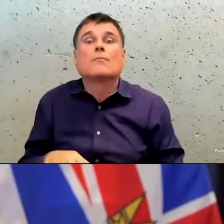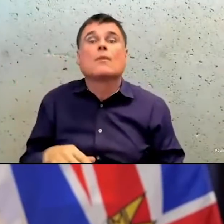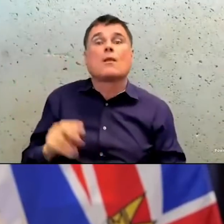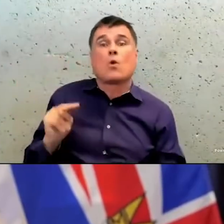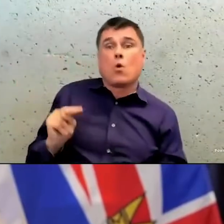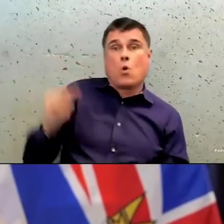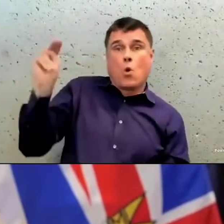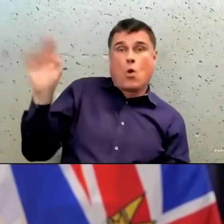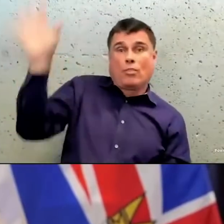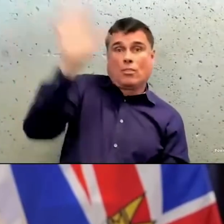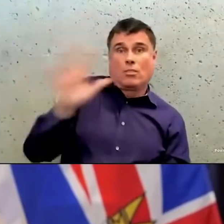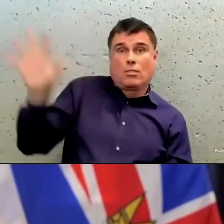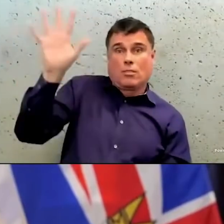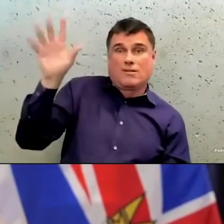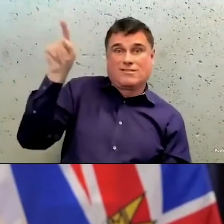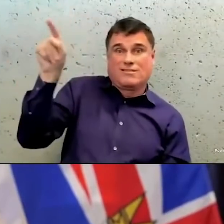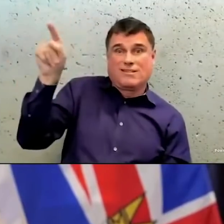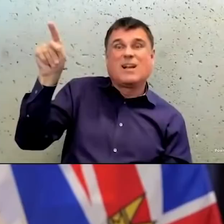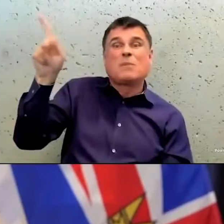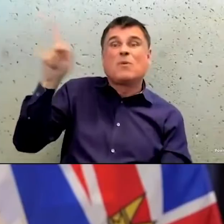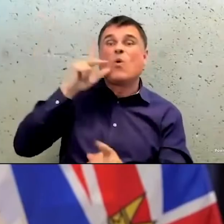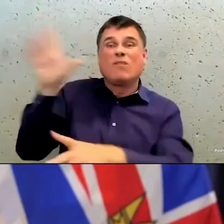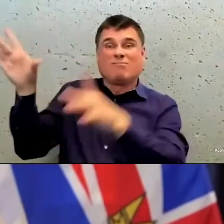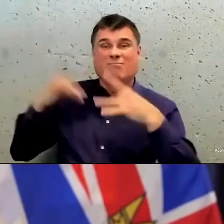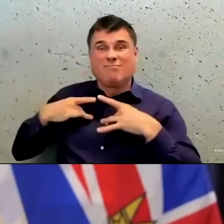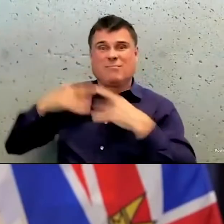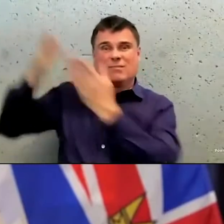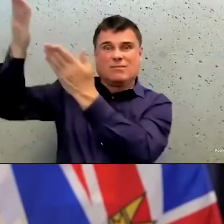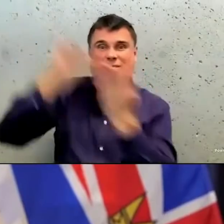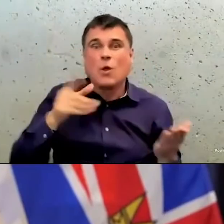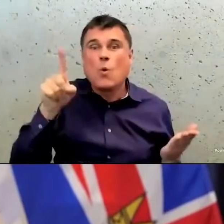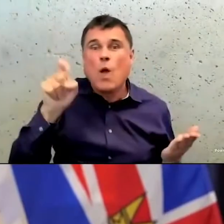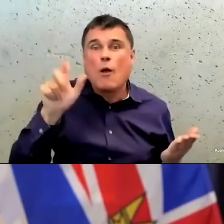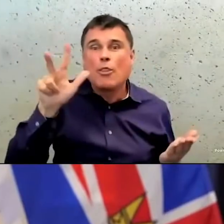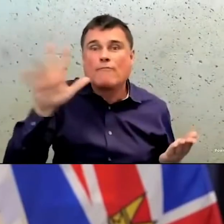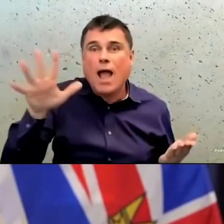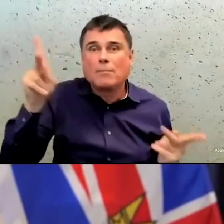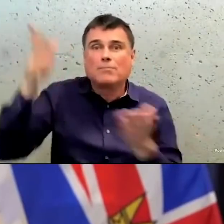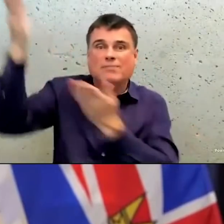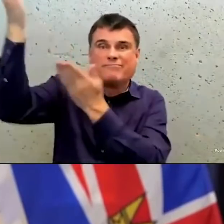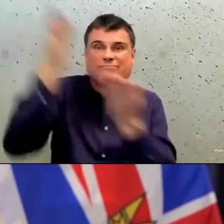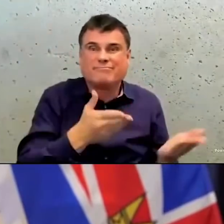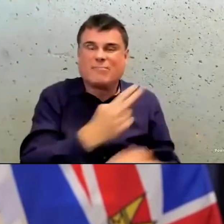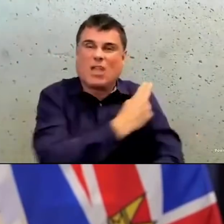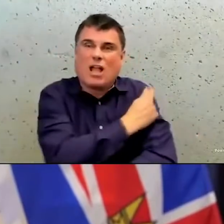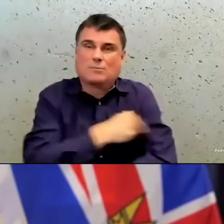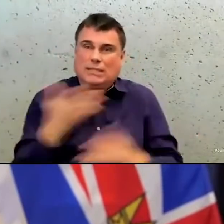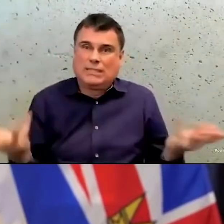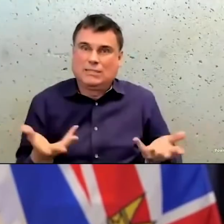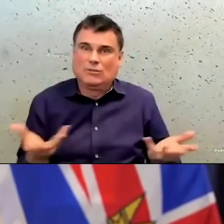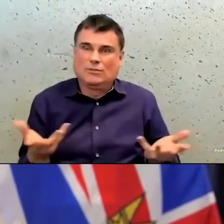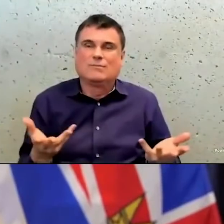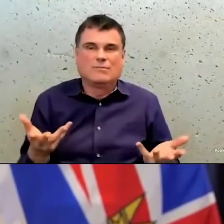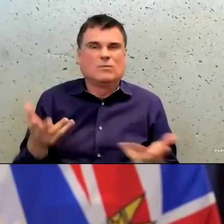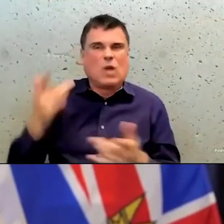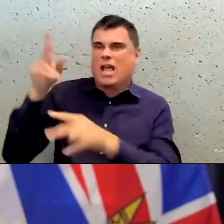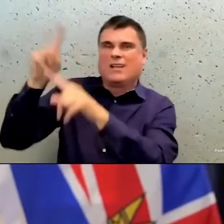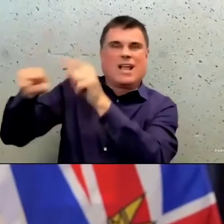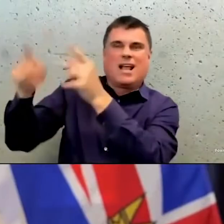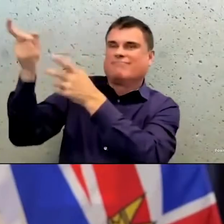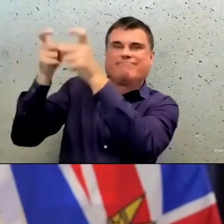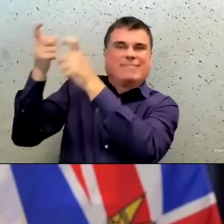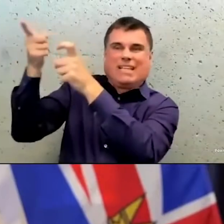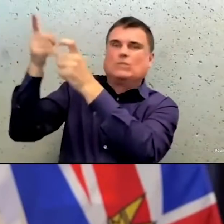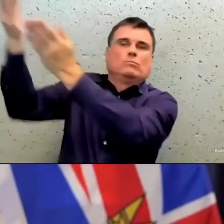is now 135, including 9 since last Thursday, 7 of which were from the 2 Peace River